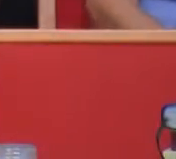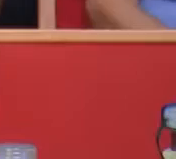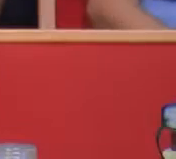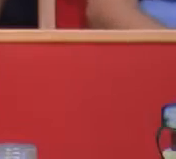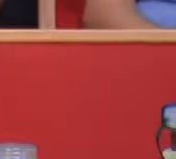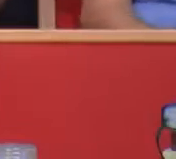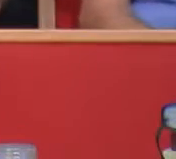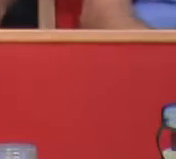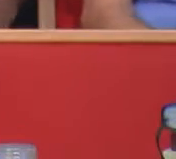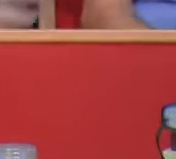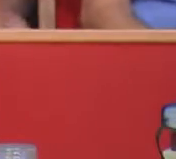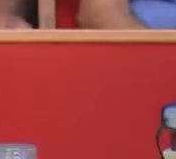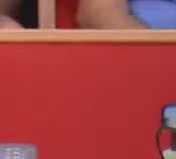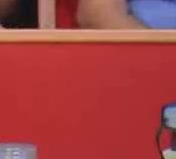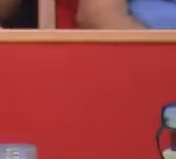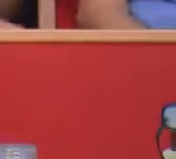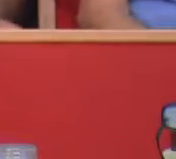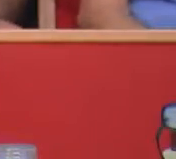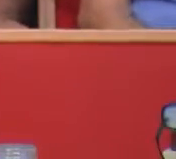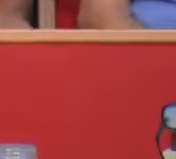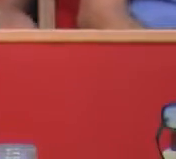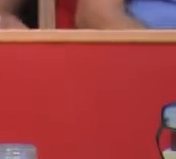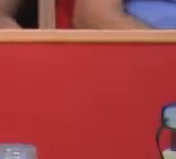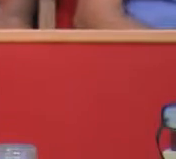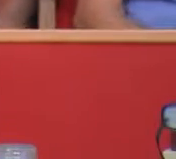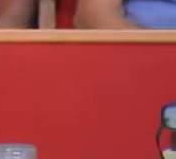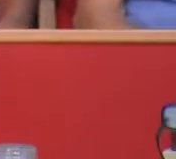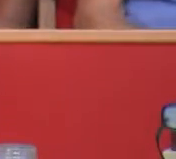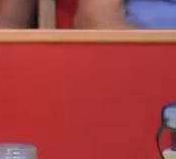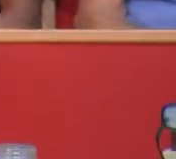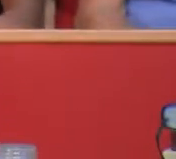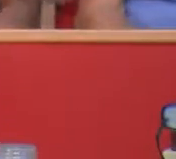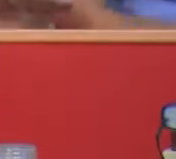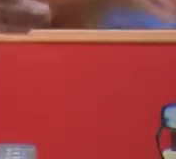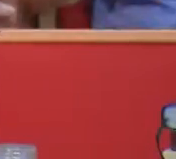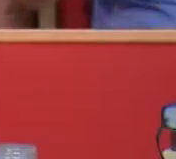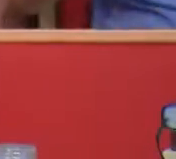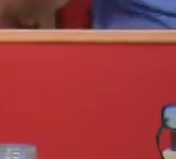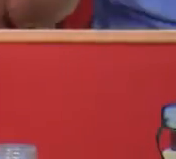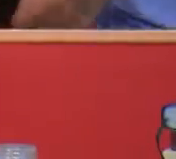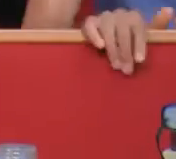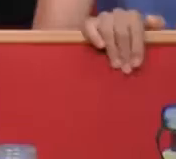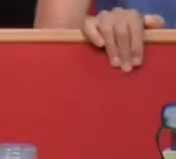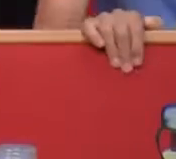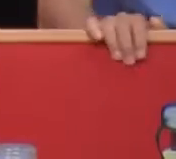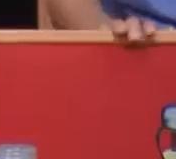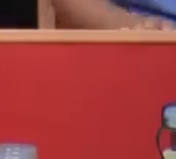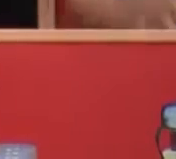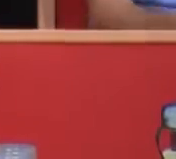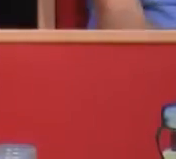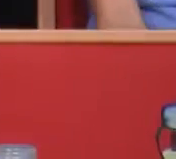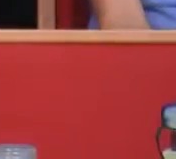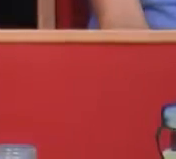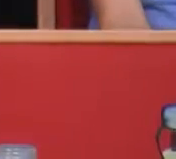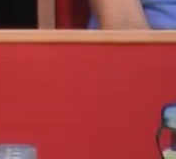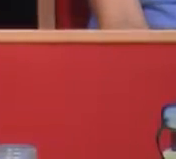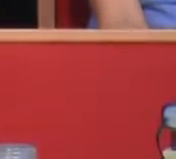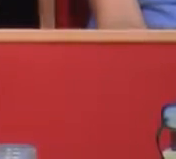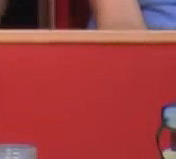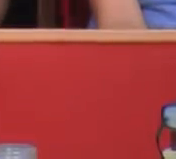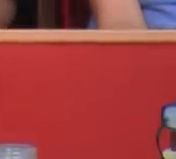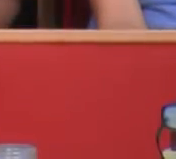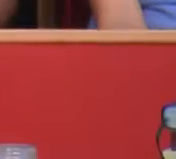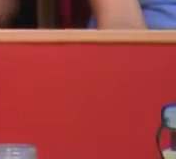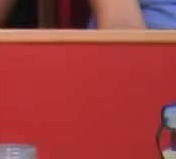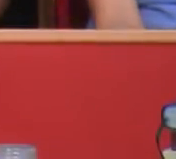Can I be colloquial? Y'all know it's sure enough hot when Jimmy Taylor is not suited